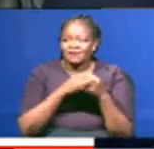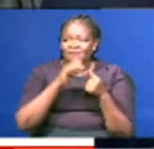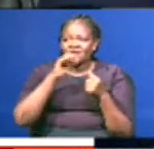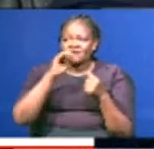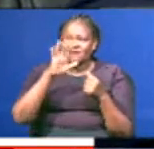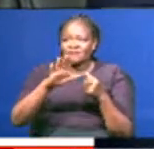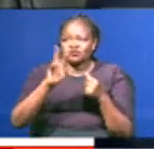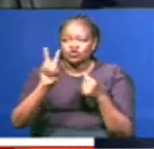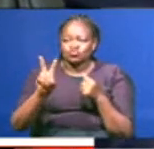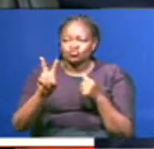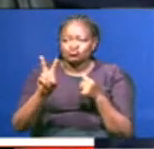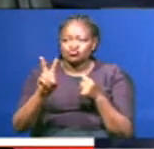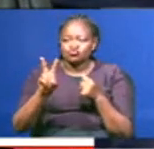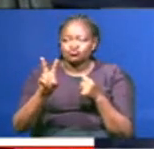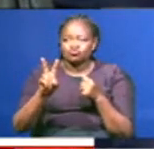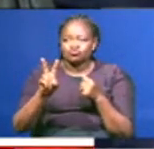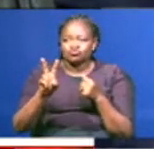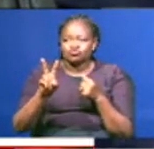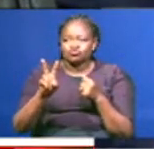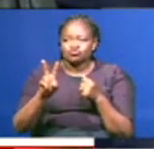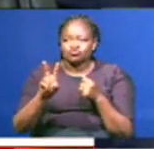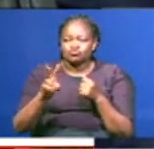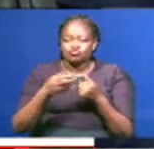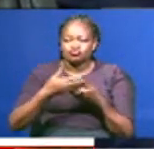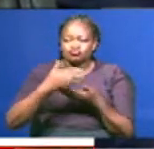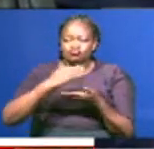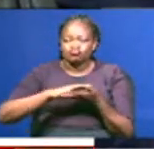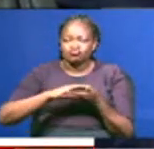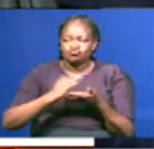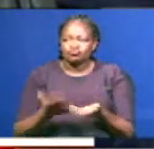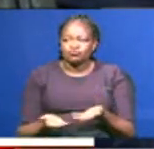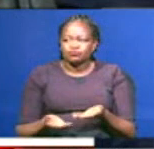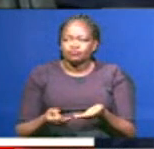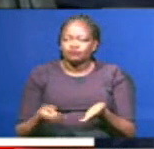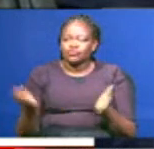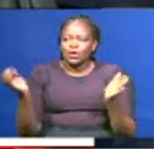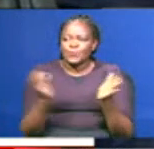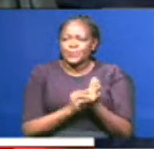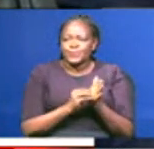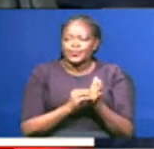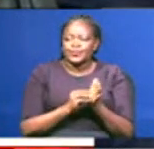952 laptops containing data